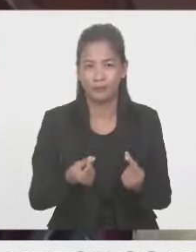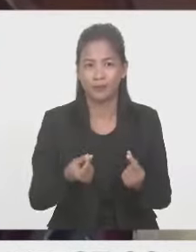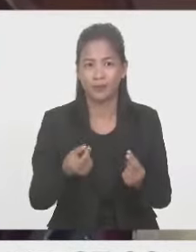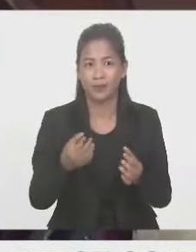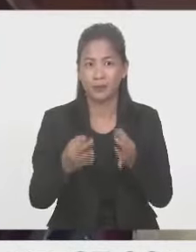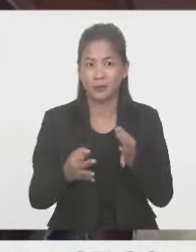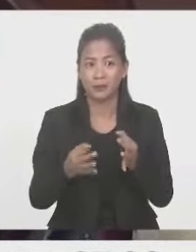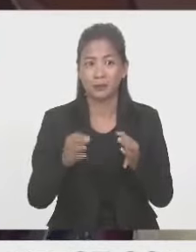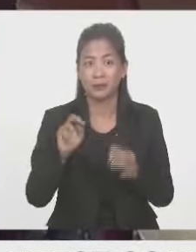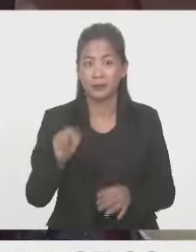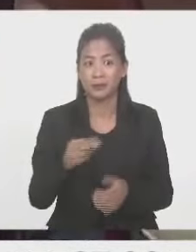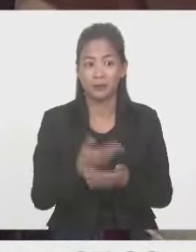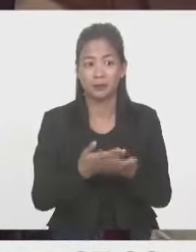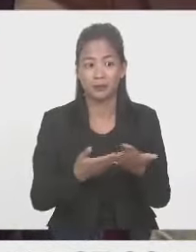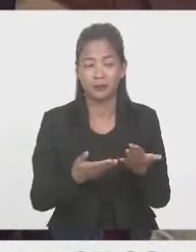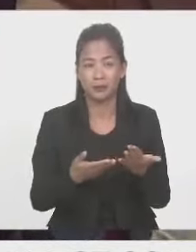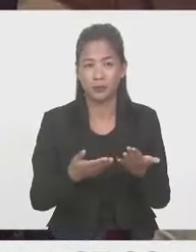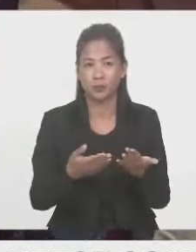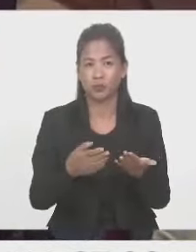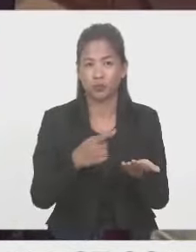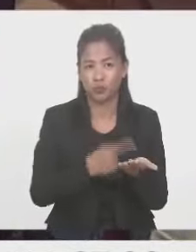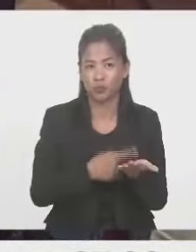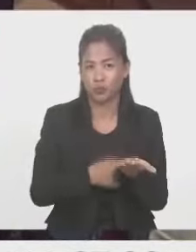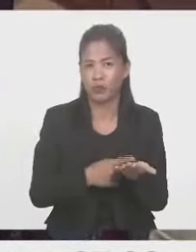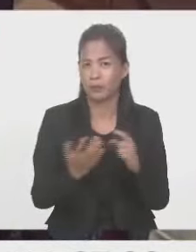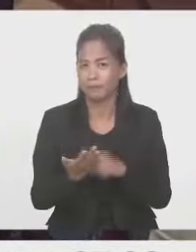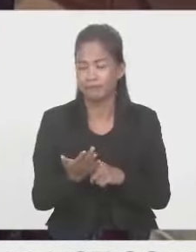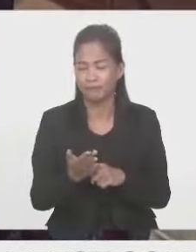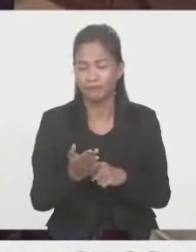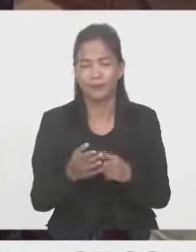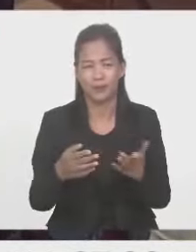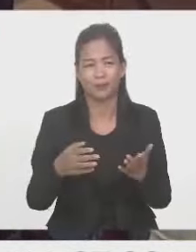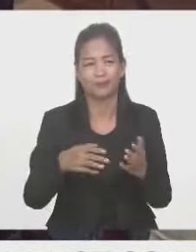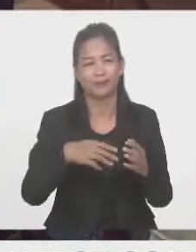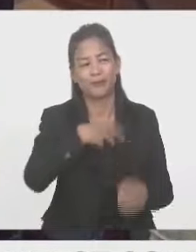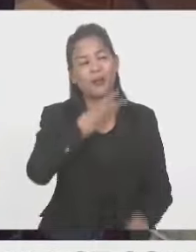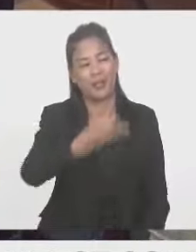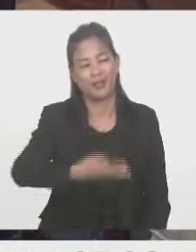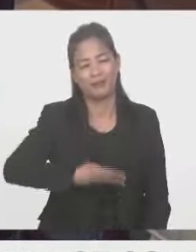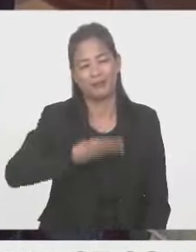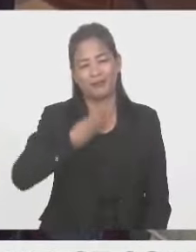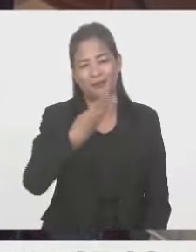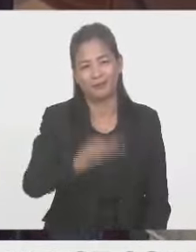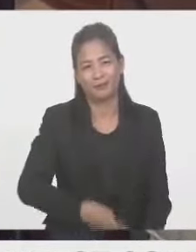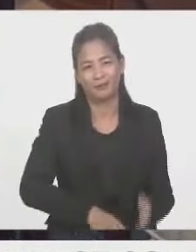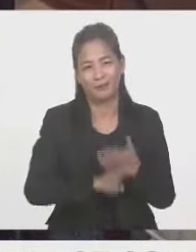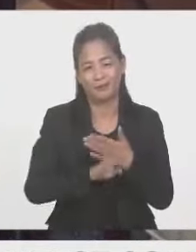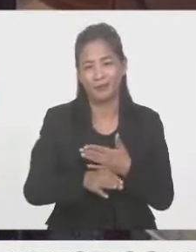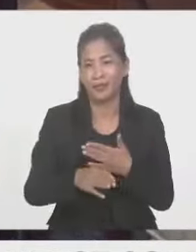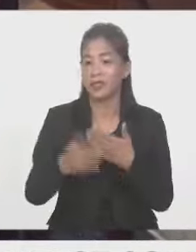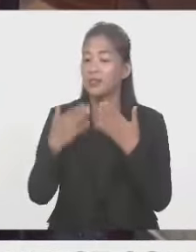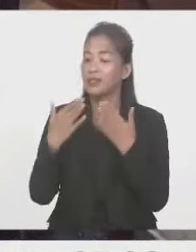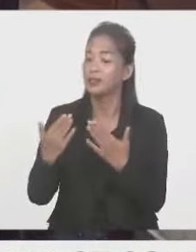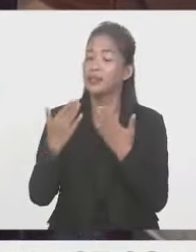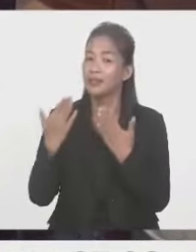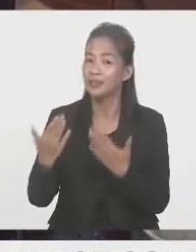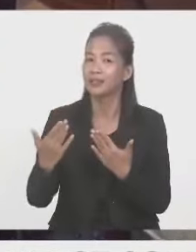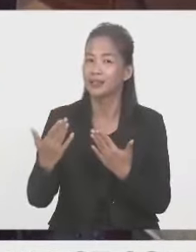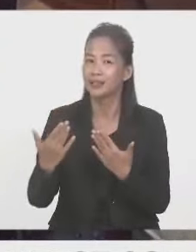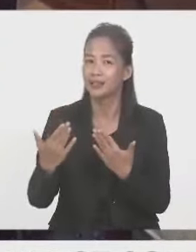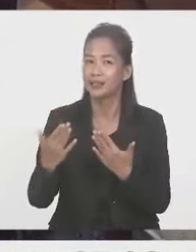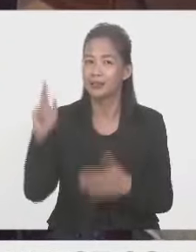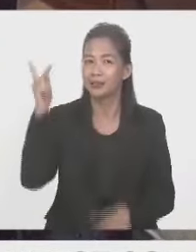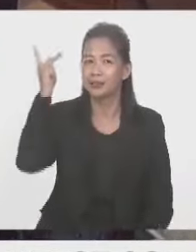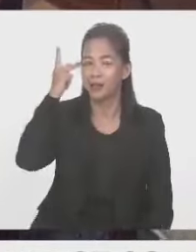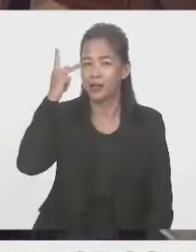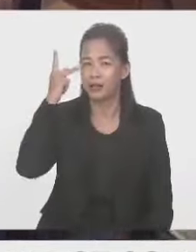And we're going to get a chance to talk about some of that today. So, good. Welcome. Thank you very much. And thank you very much. And politics